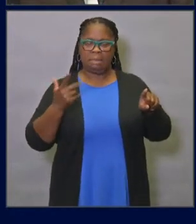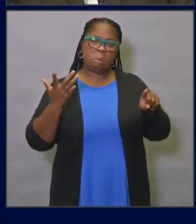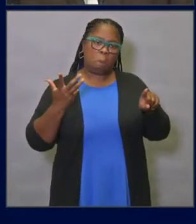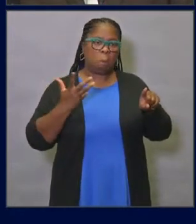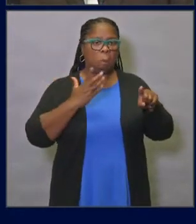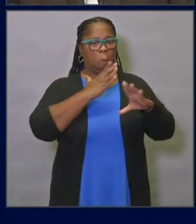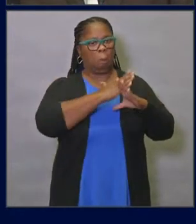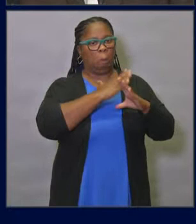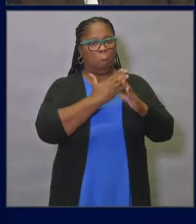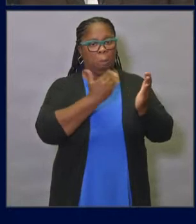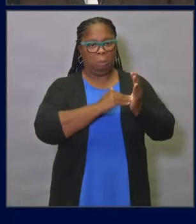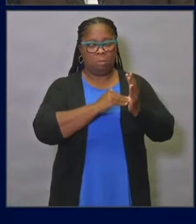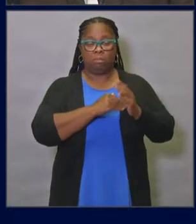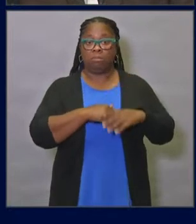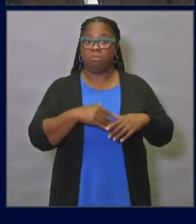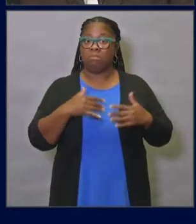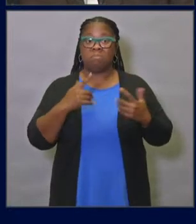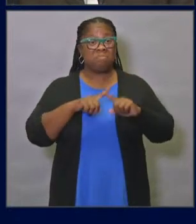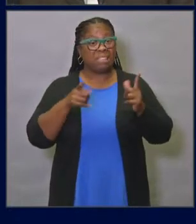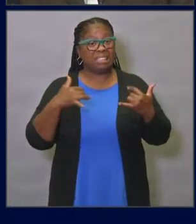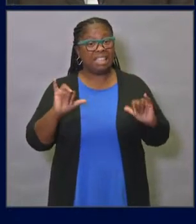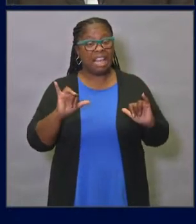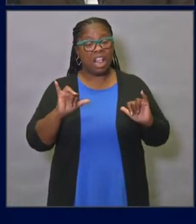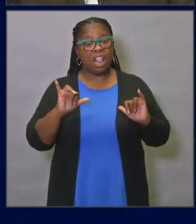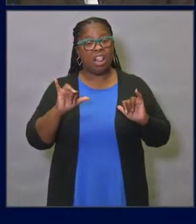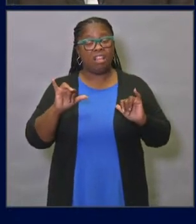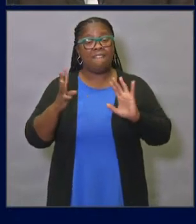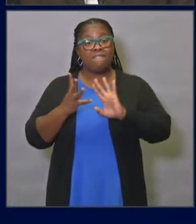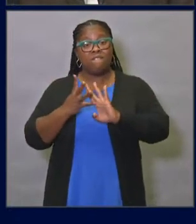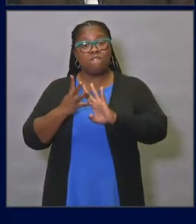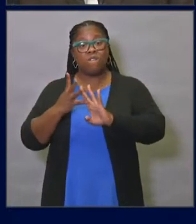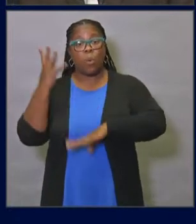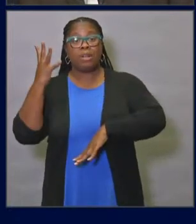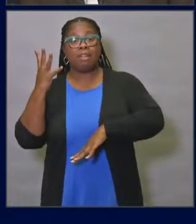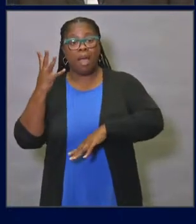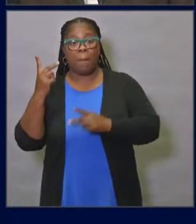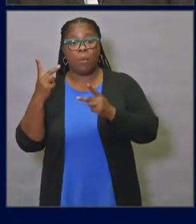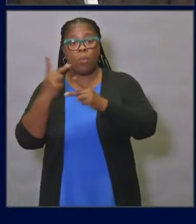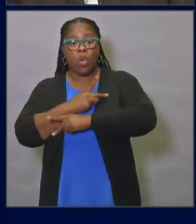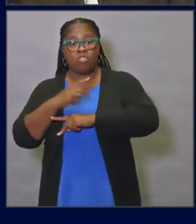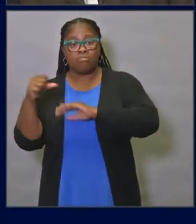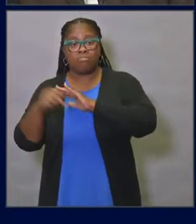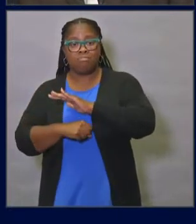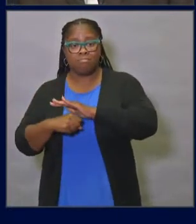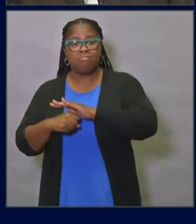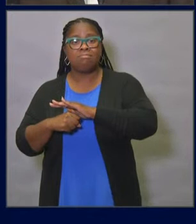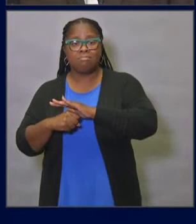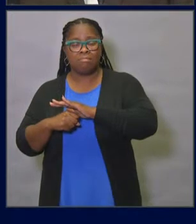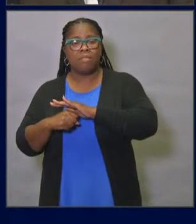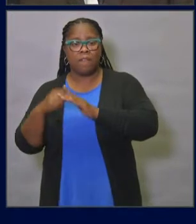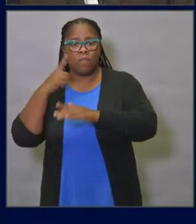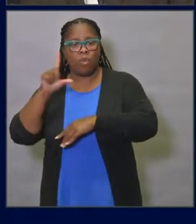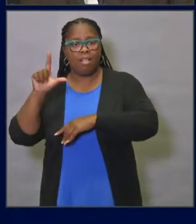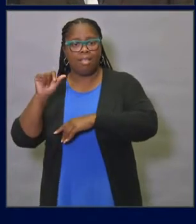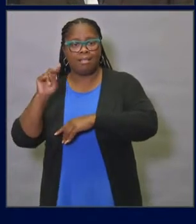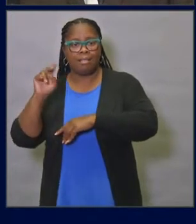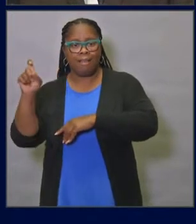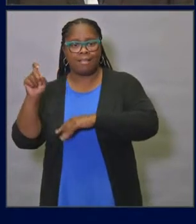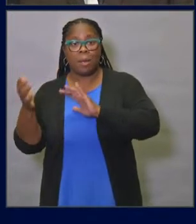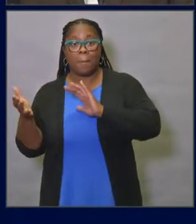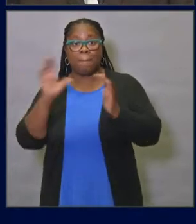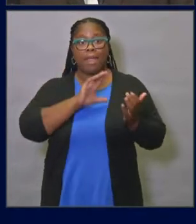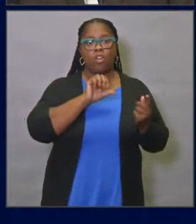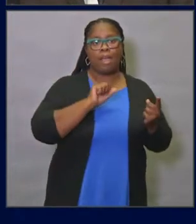have a hospitalization rate that is almost 4 times higher than that of Asian residents, who are shown in blue, and have the lowest rate